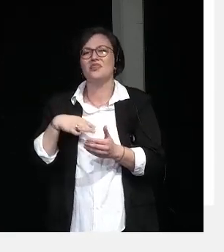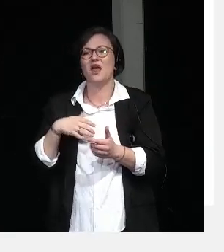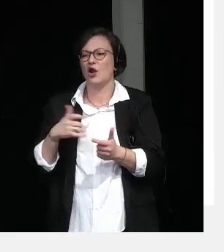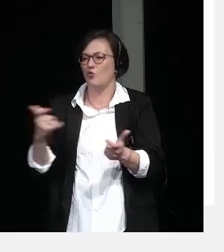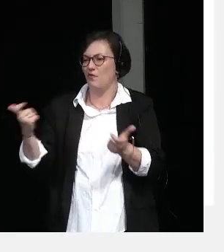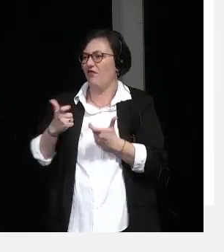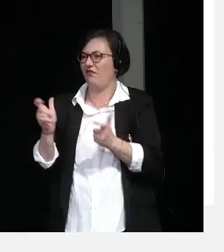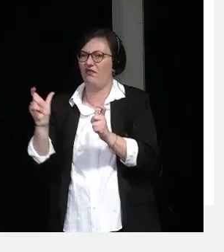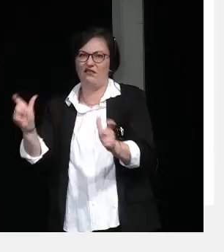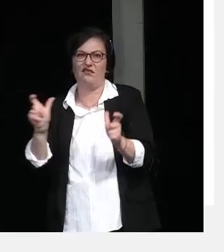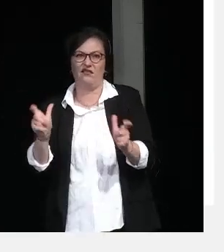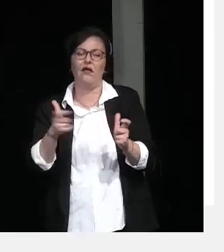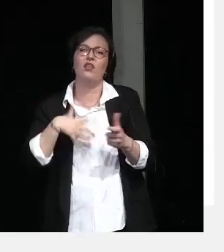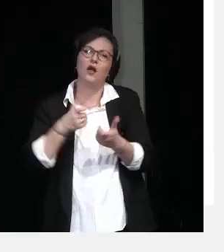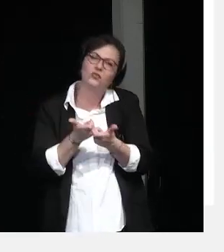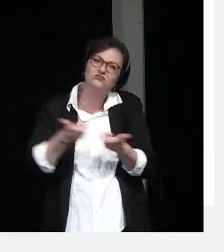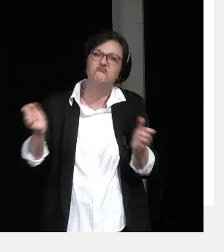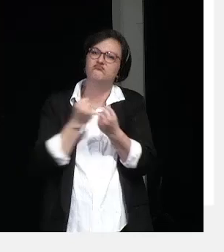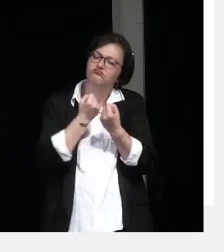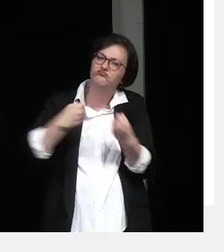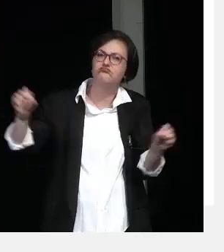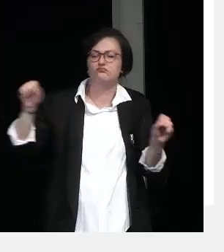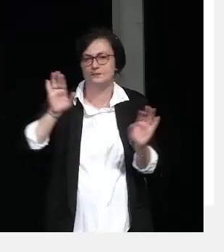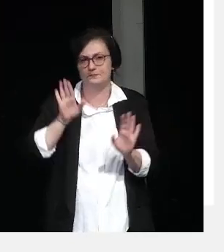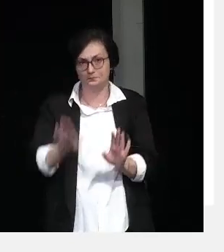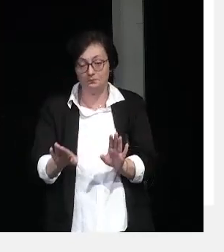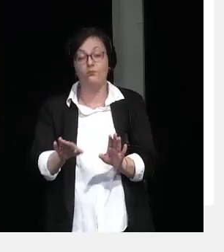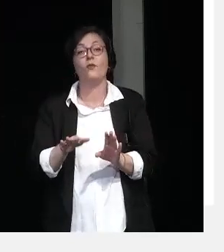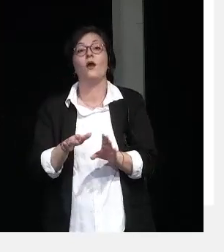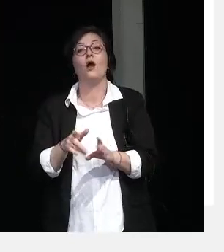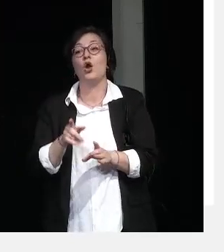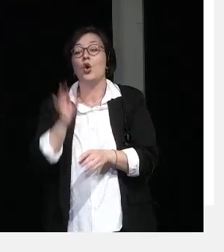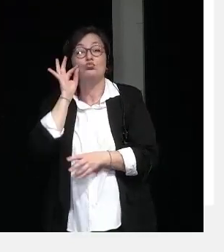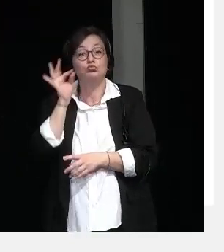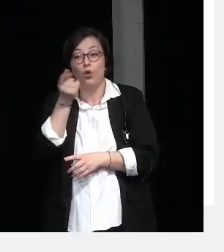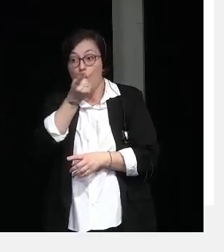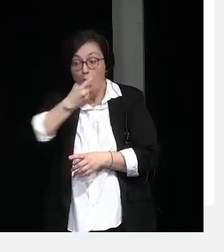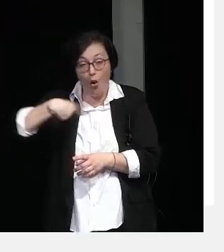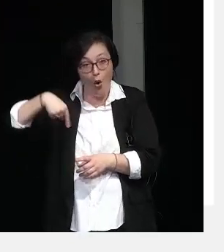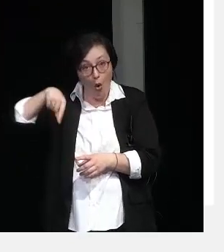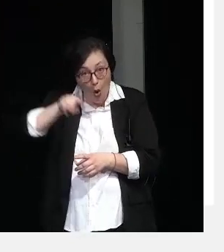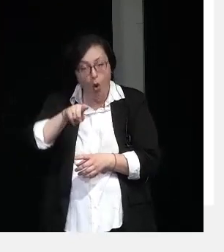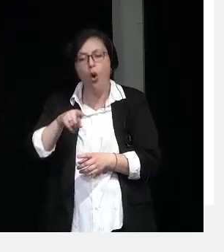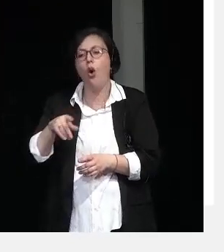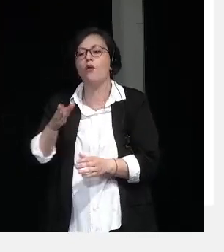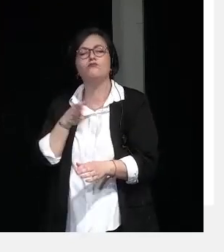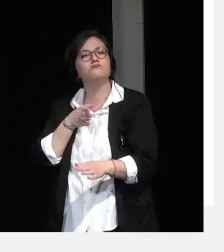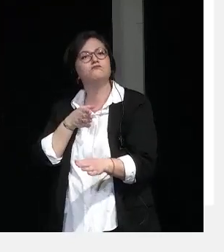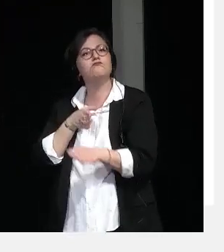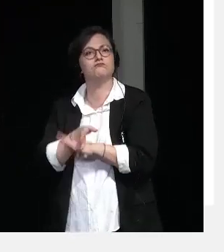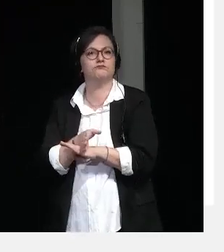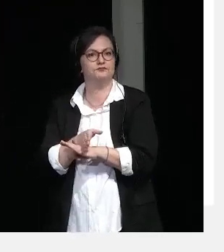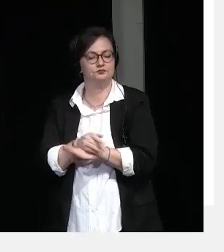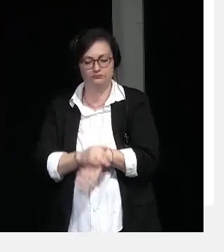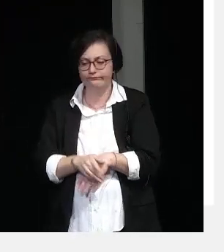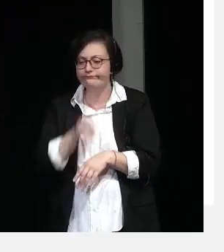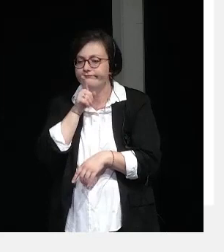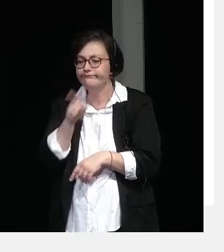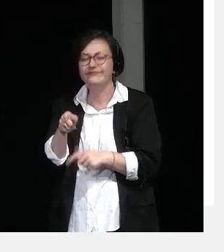that everyone has access. There are 3 different components. It has to do